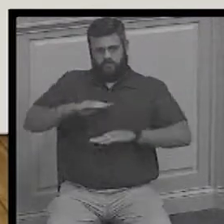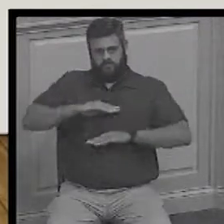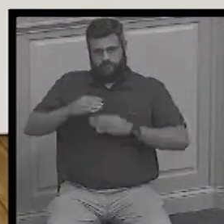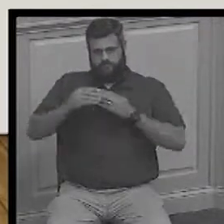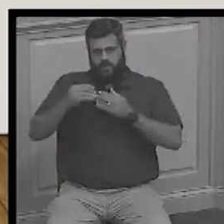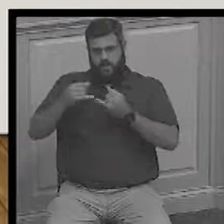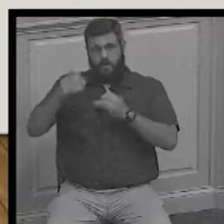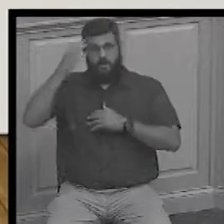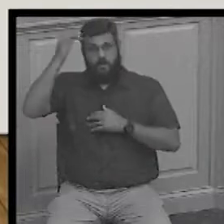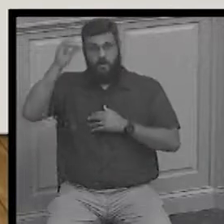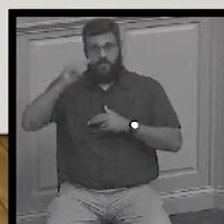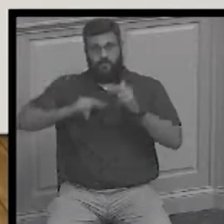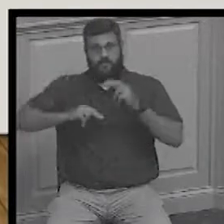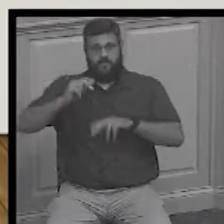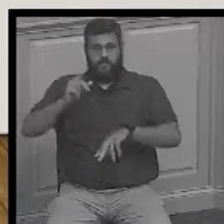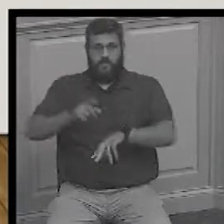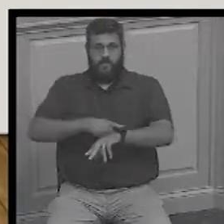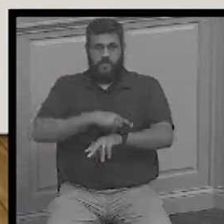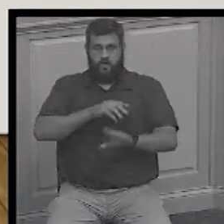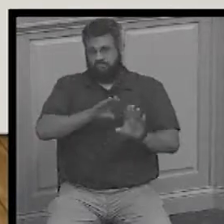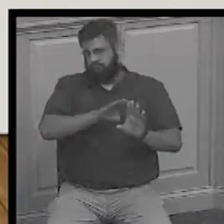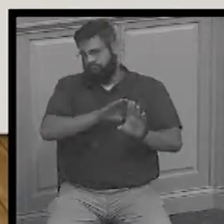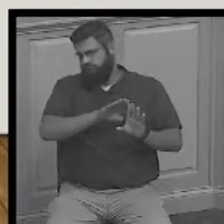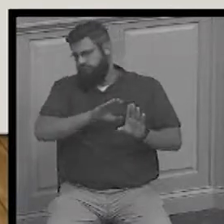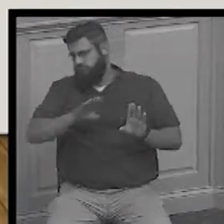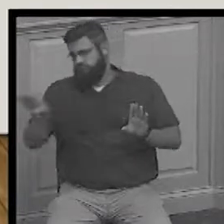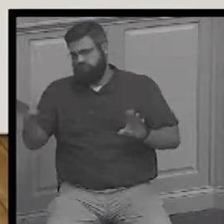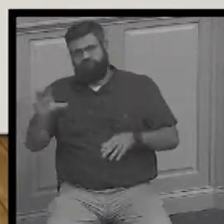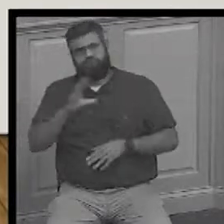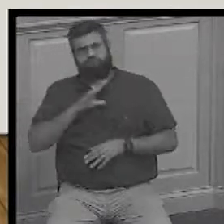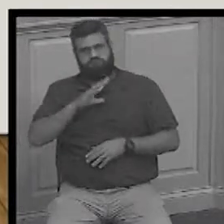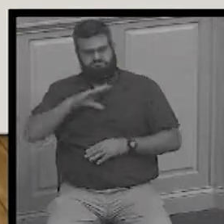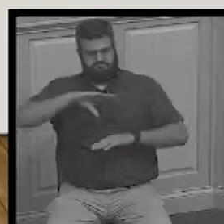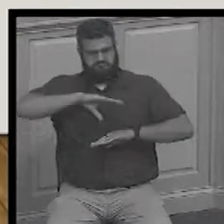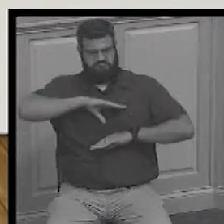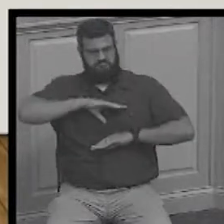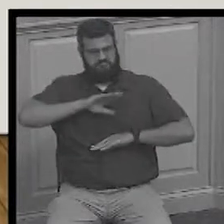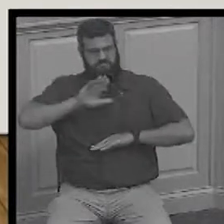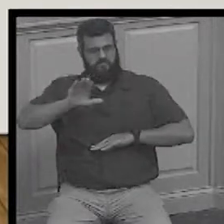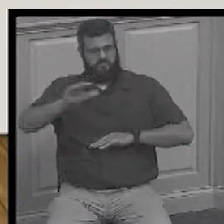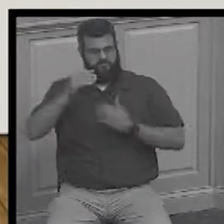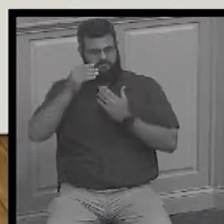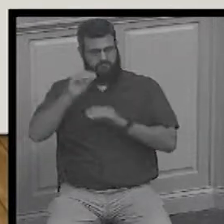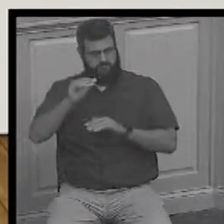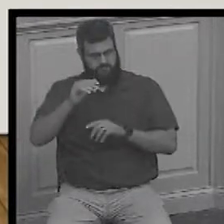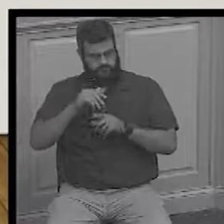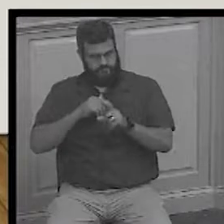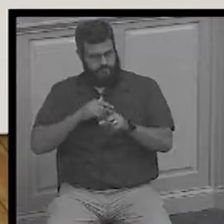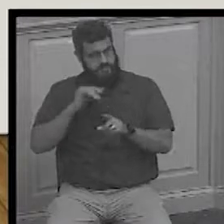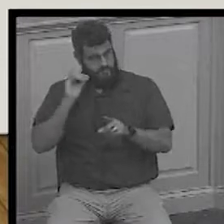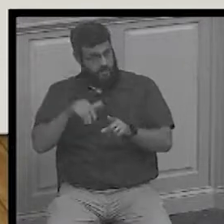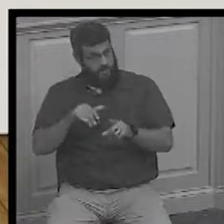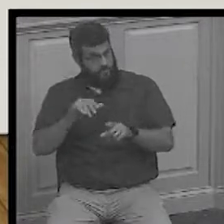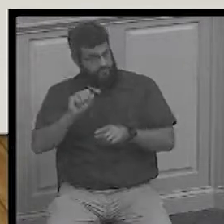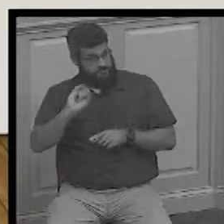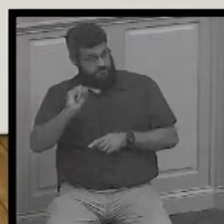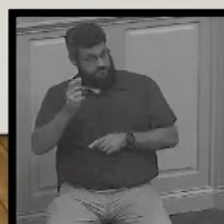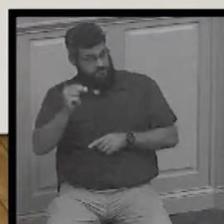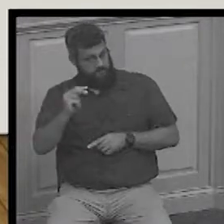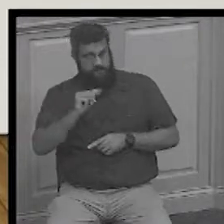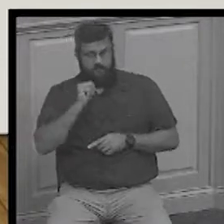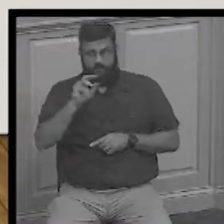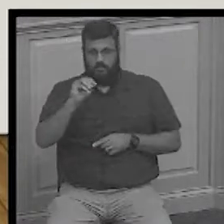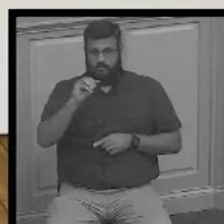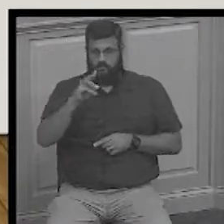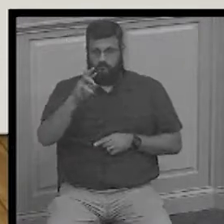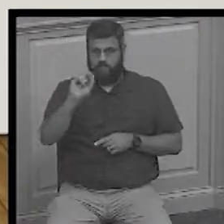huge and long on that side. So they're within the current parameters. So it was meant as a sign, not a mural? It was, Okay. yes. It was a